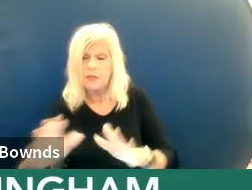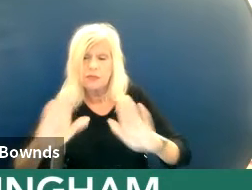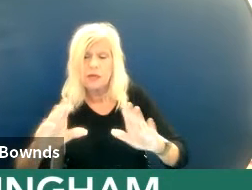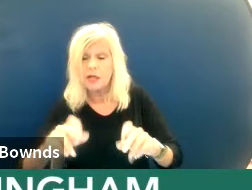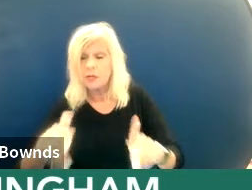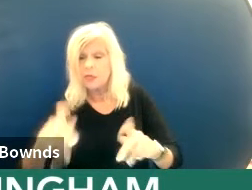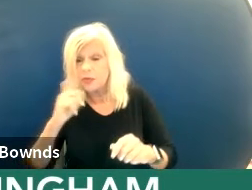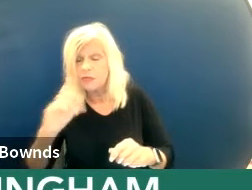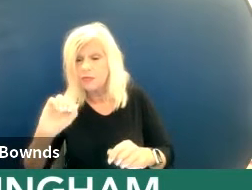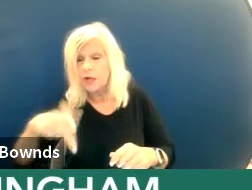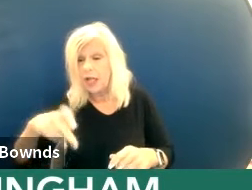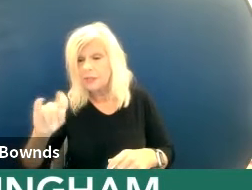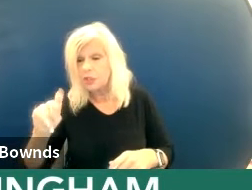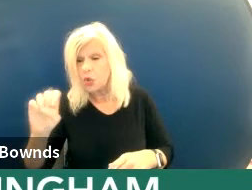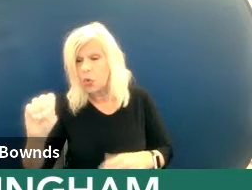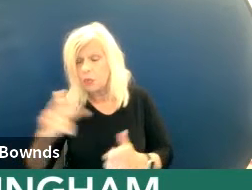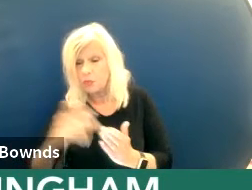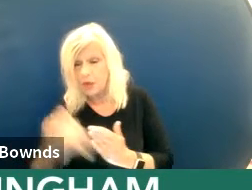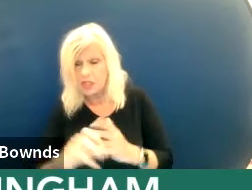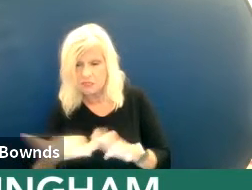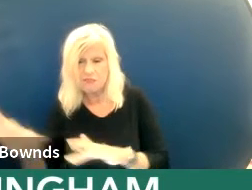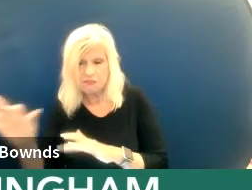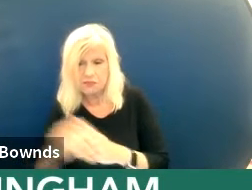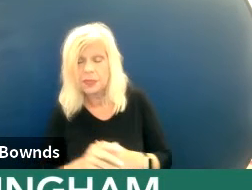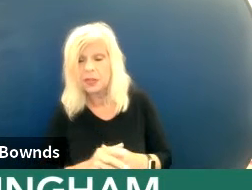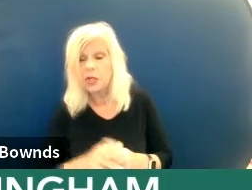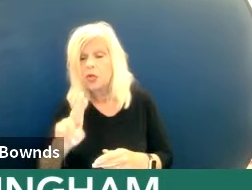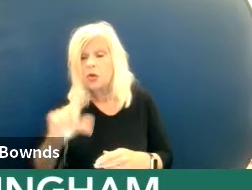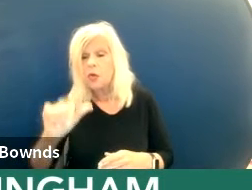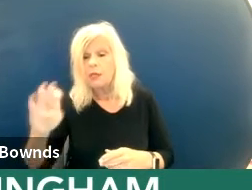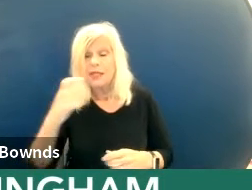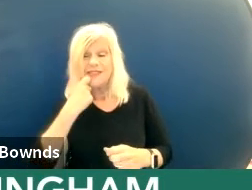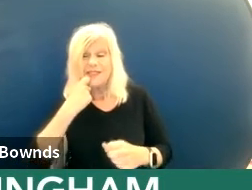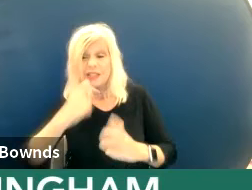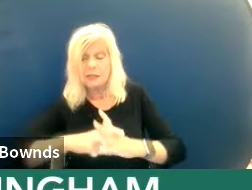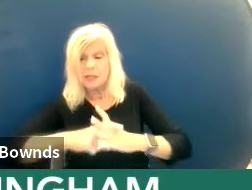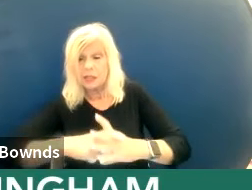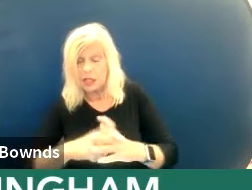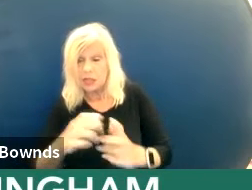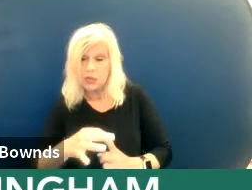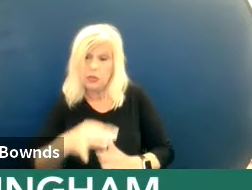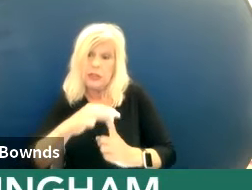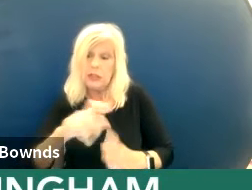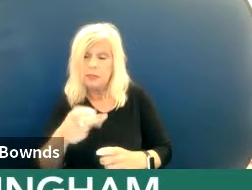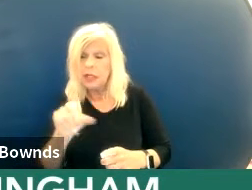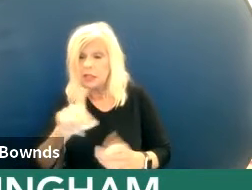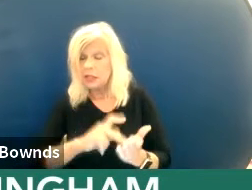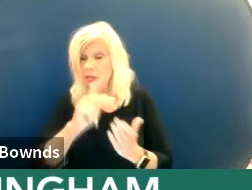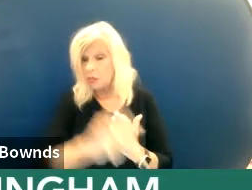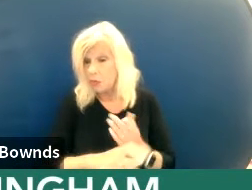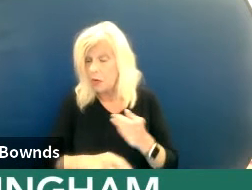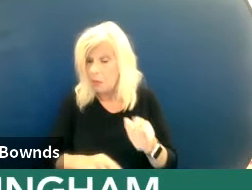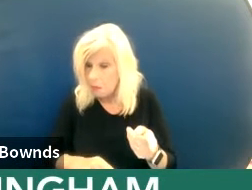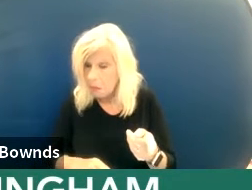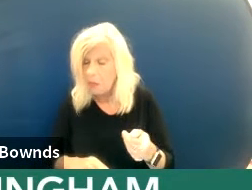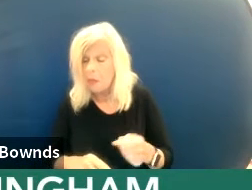for capstone projects and the like. UAB just began a unique doctoral degree program that may be